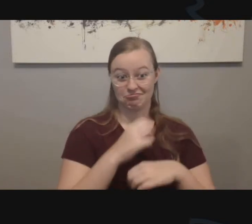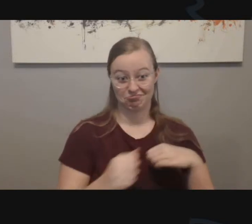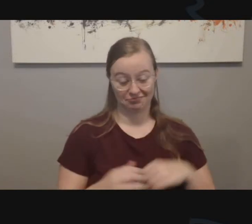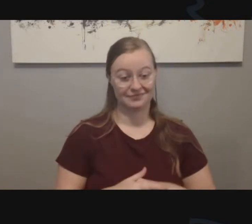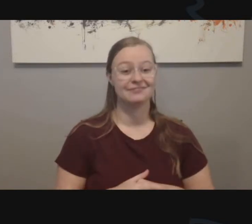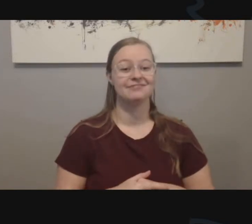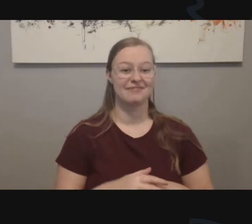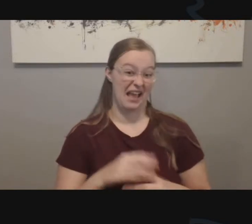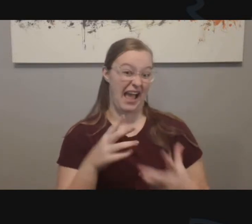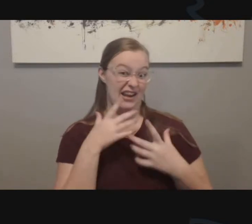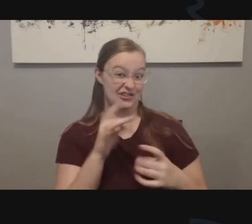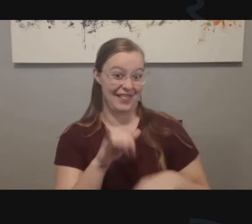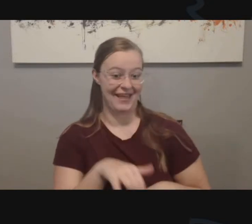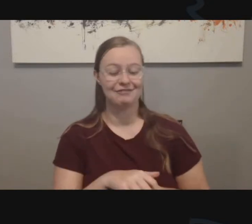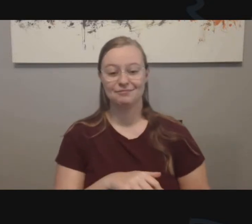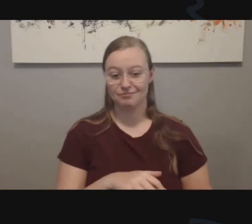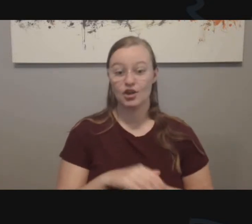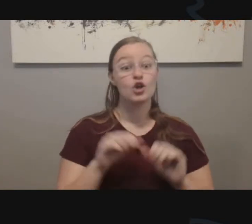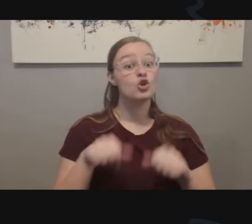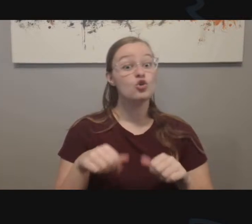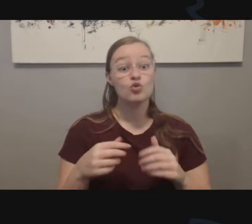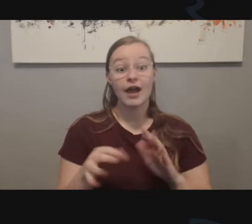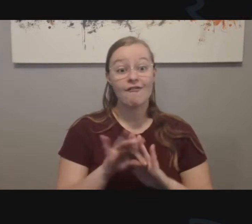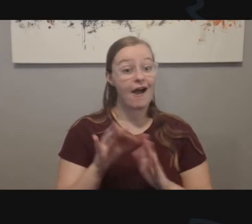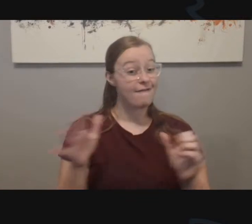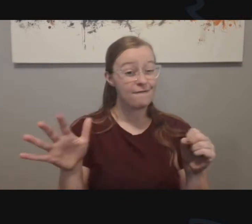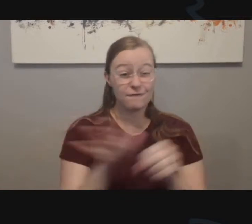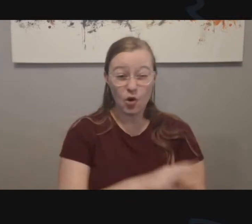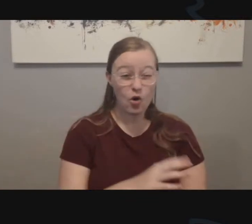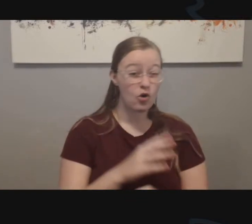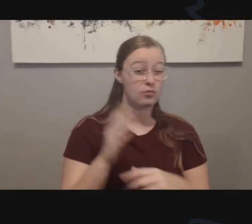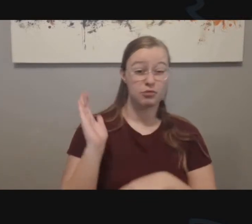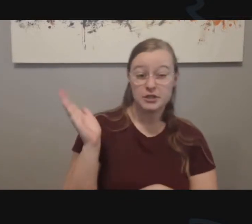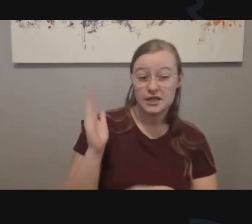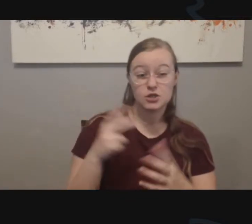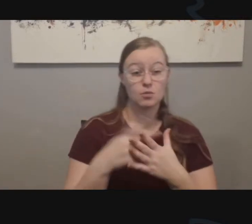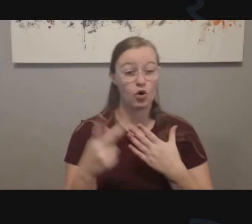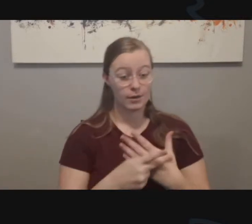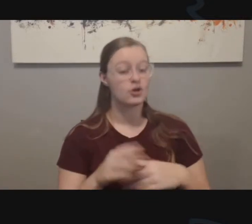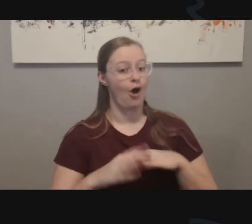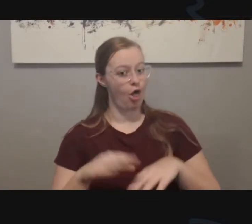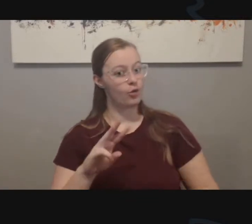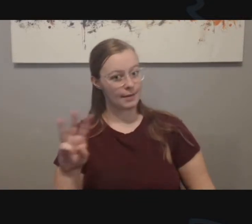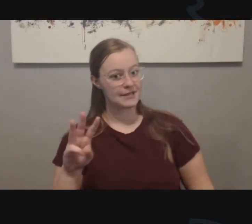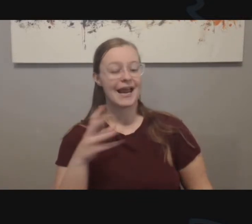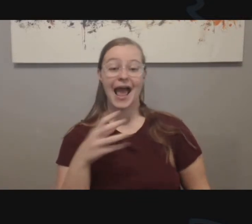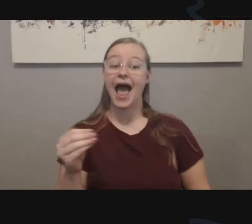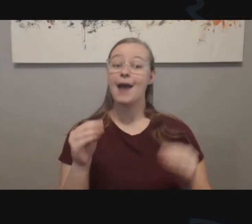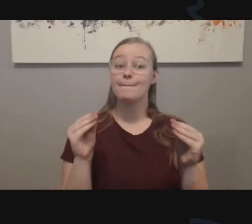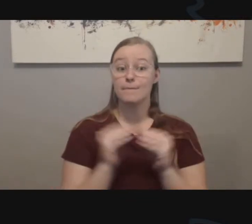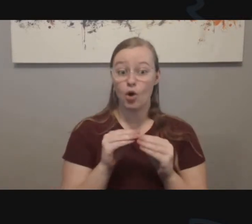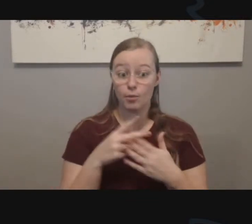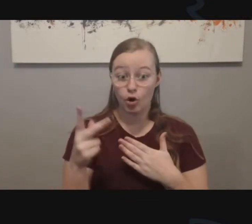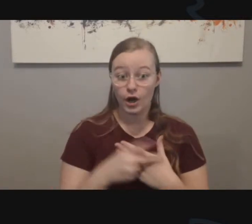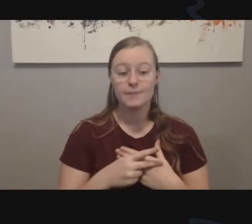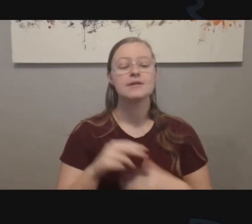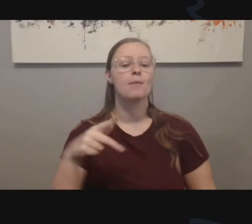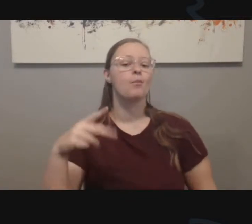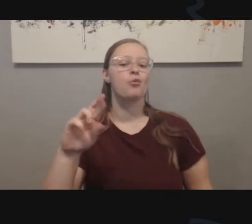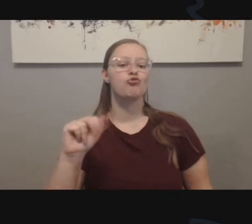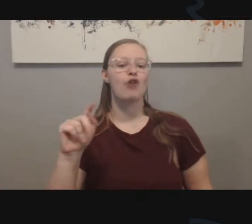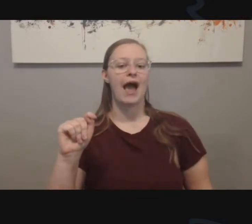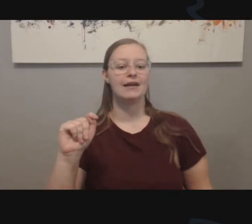of our programs, including videos of past presentations on our website, and you can find more programs from the Pratt Library at